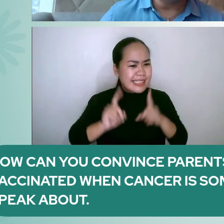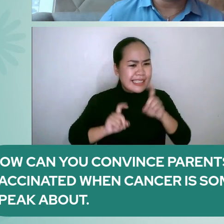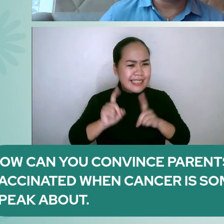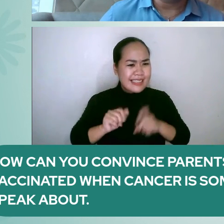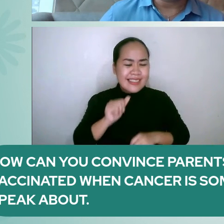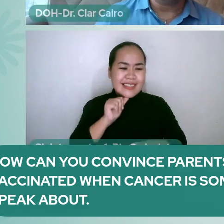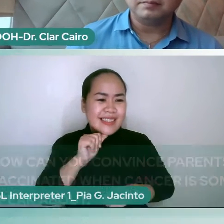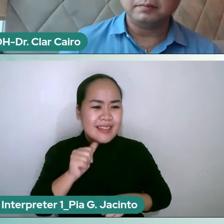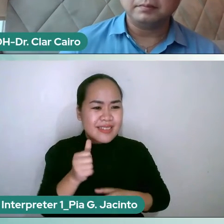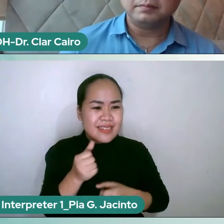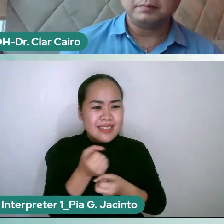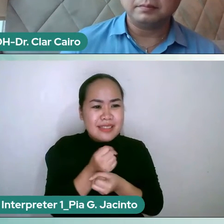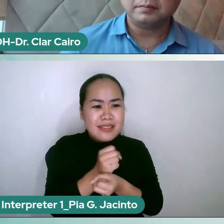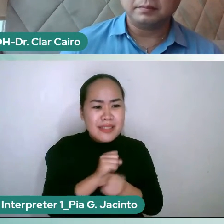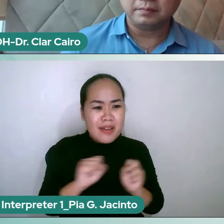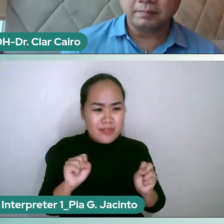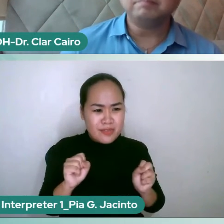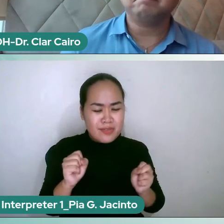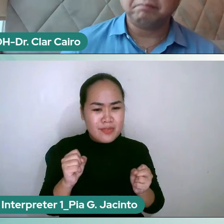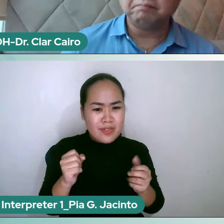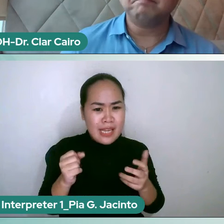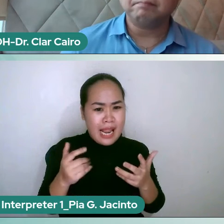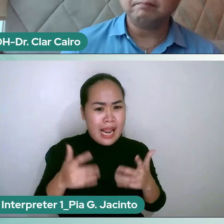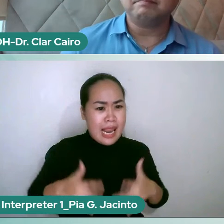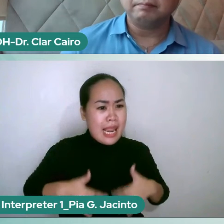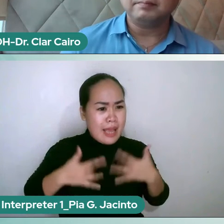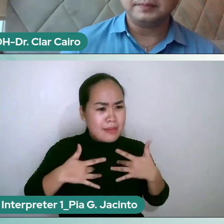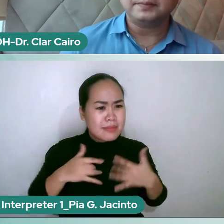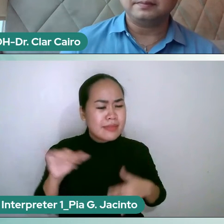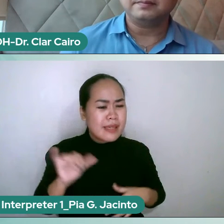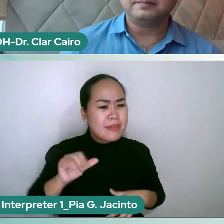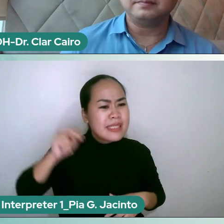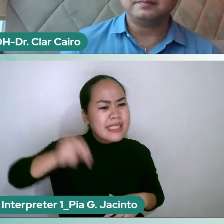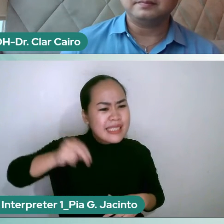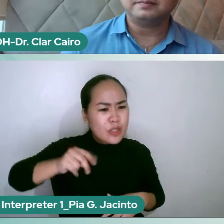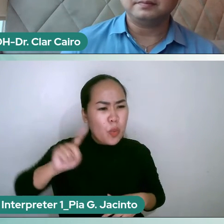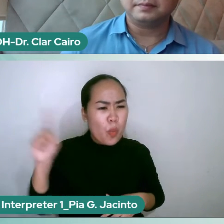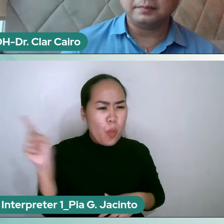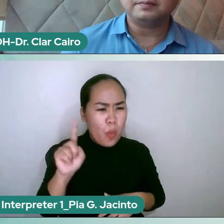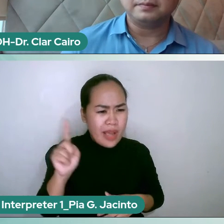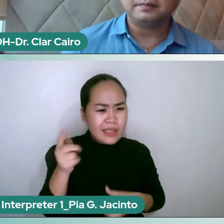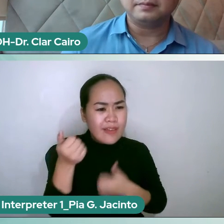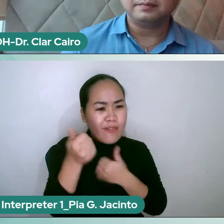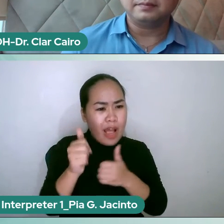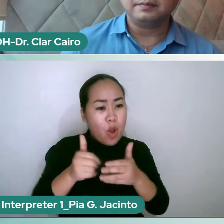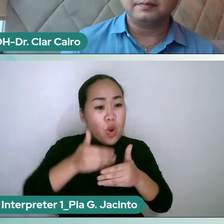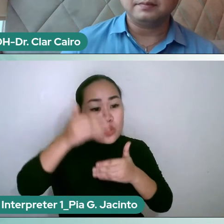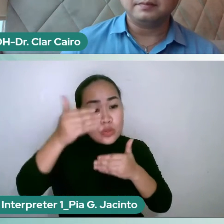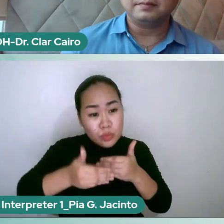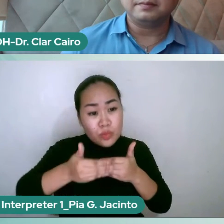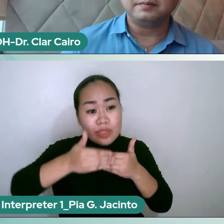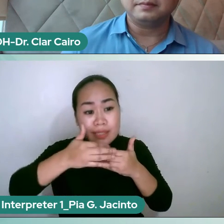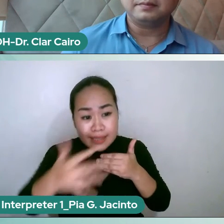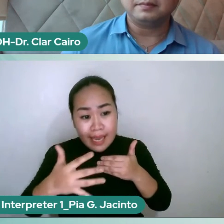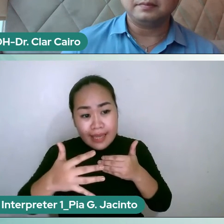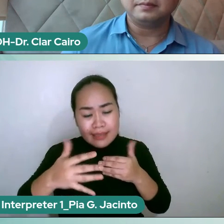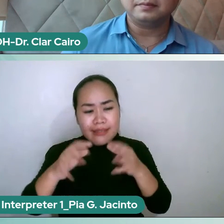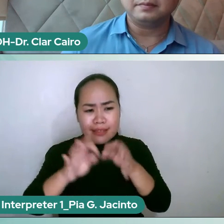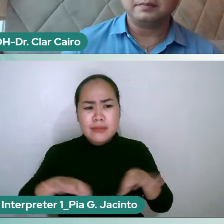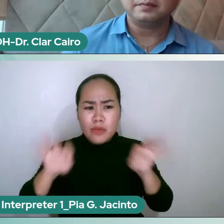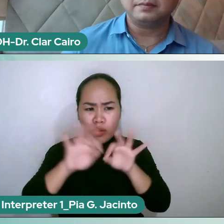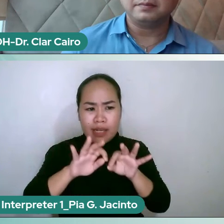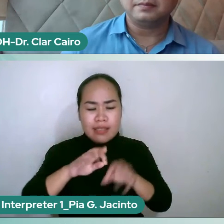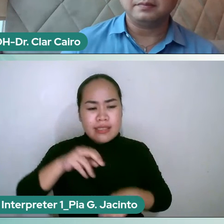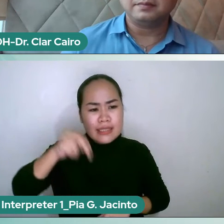right? It is the follow up that really matters. That is critical. So, if we screen with no backup plan